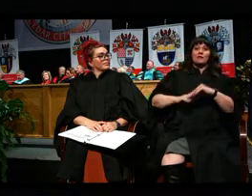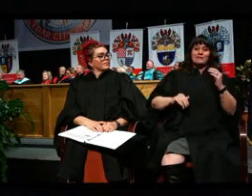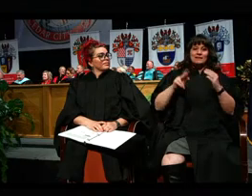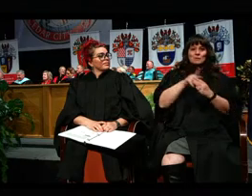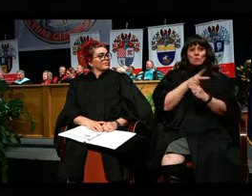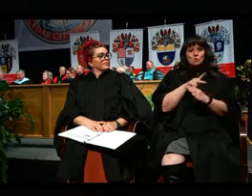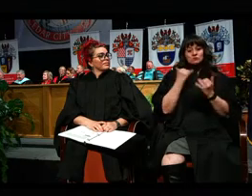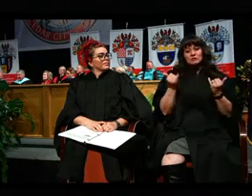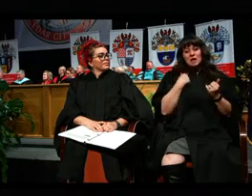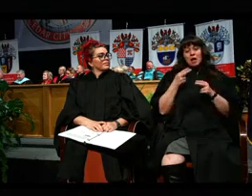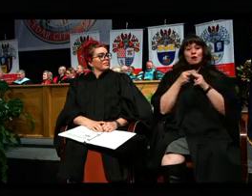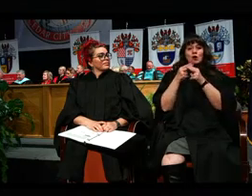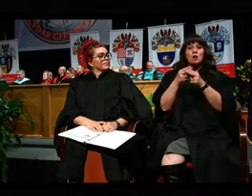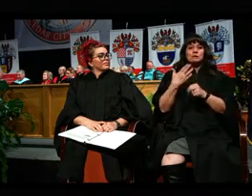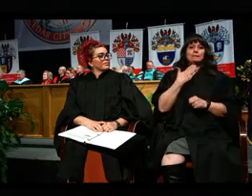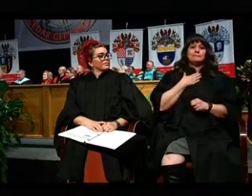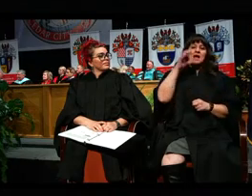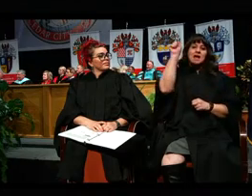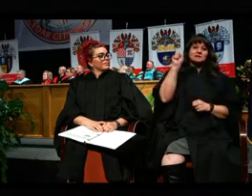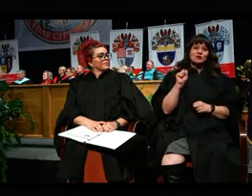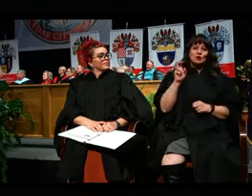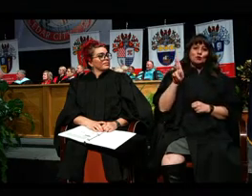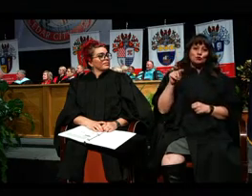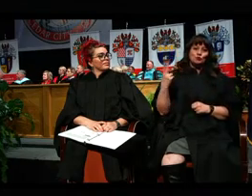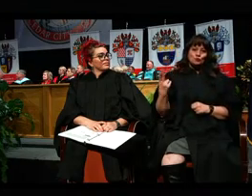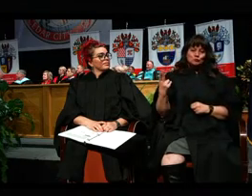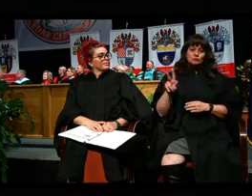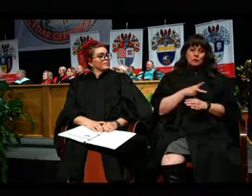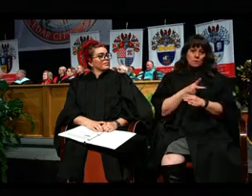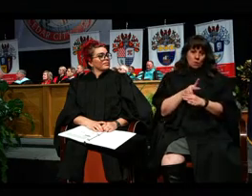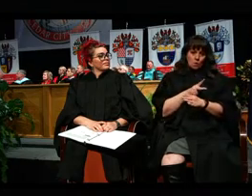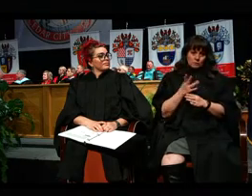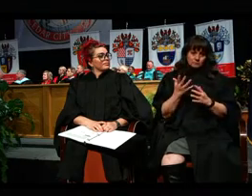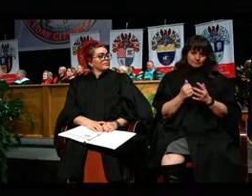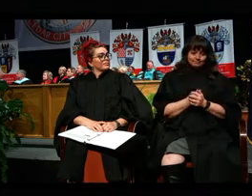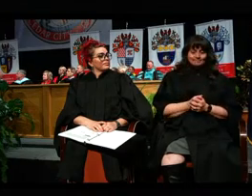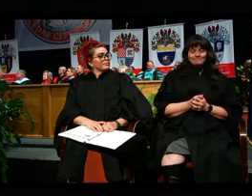now just call it my Southern Utah poem.